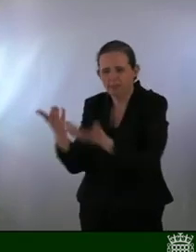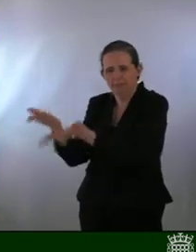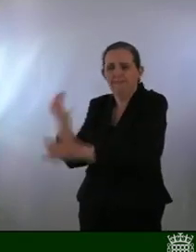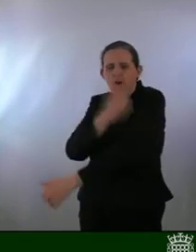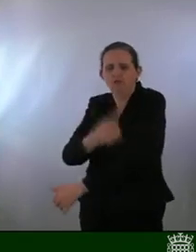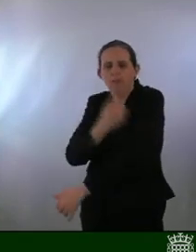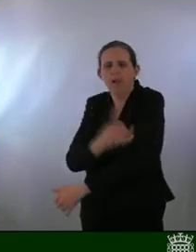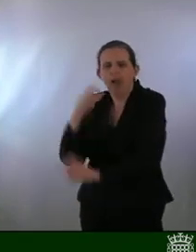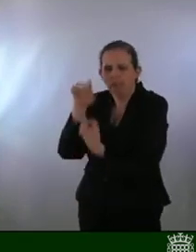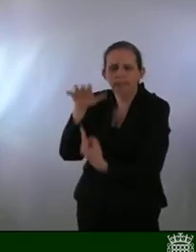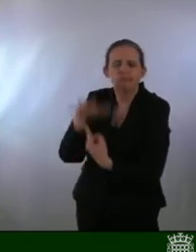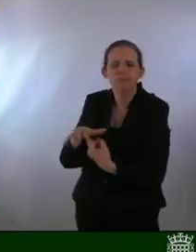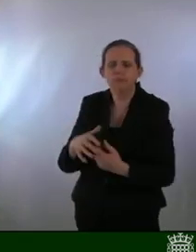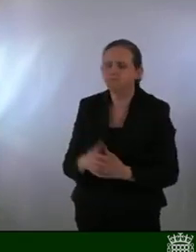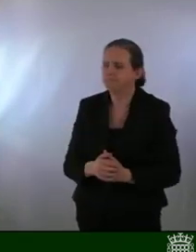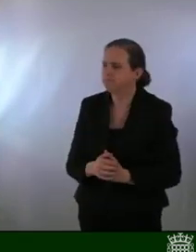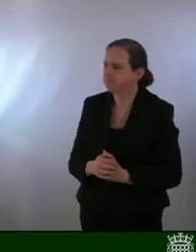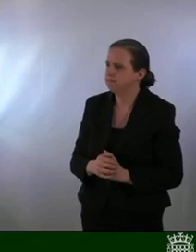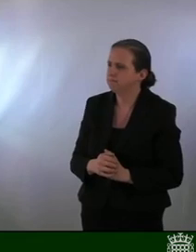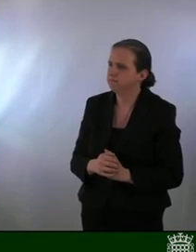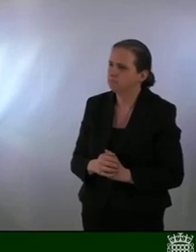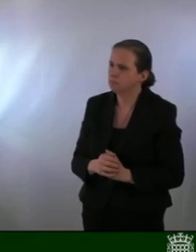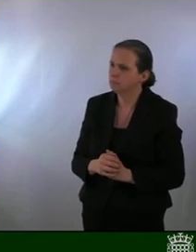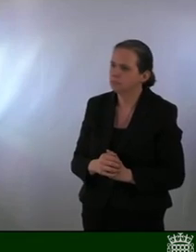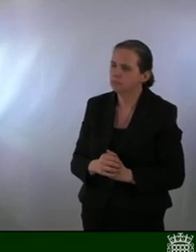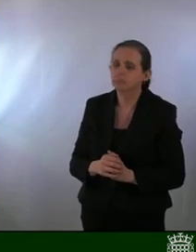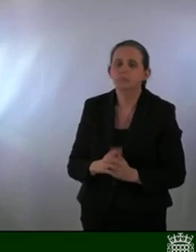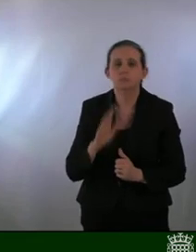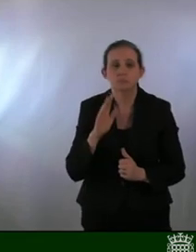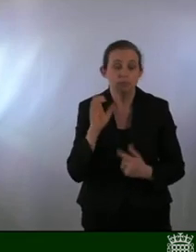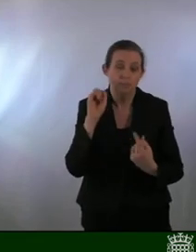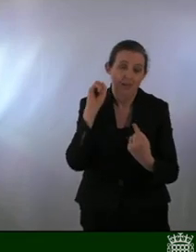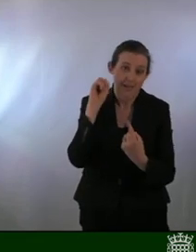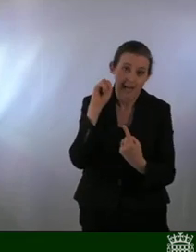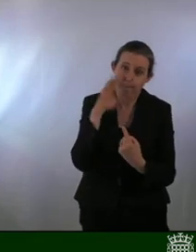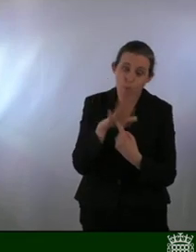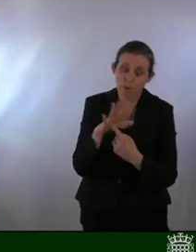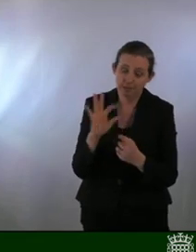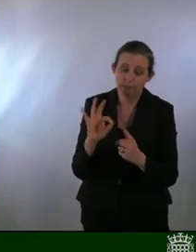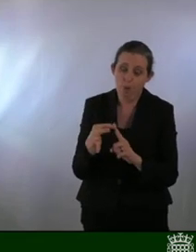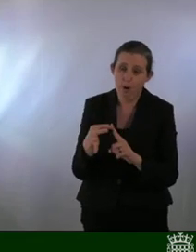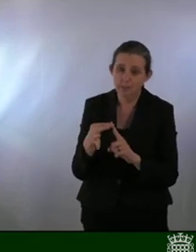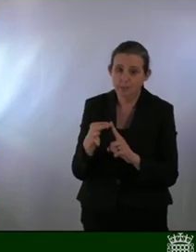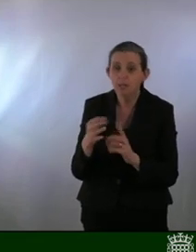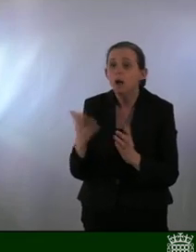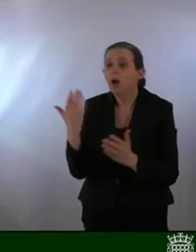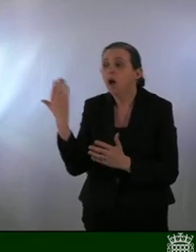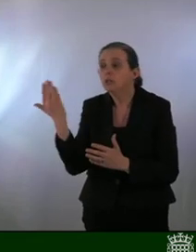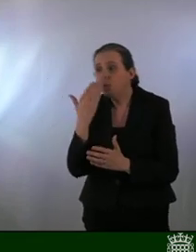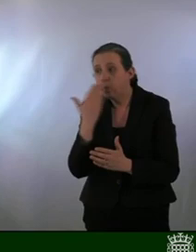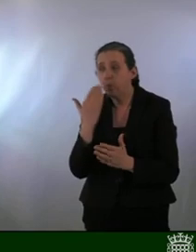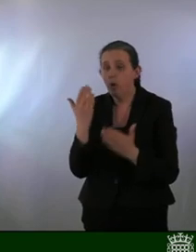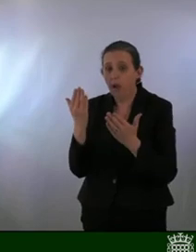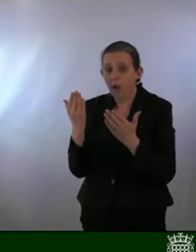Honourable Lady, Mr. Speaker, makes an important point, which is that the consequences of closing schools is